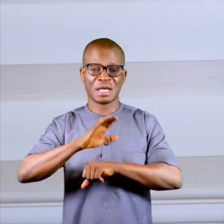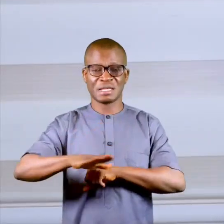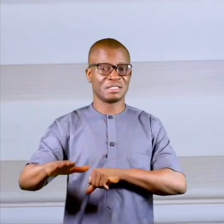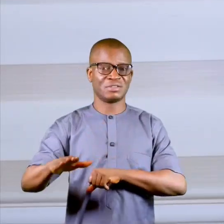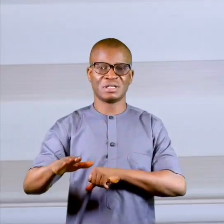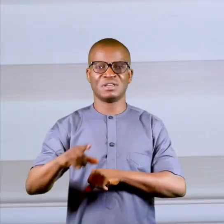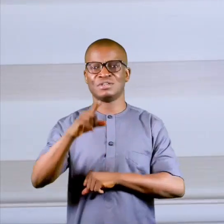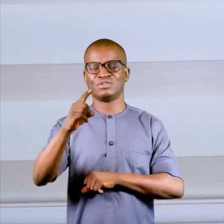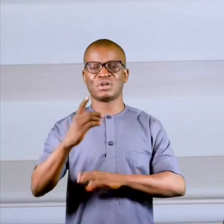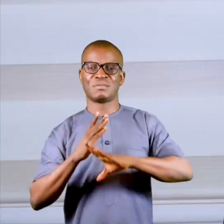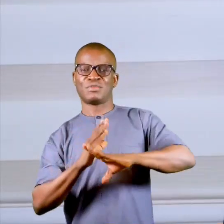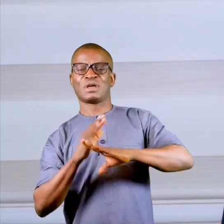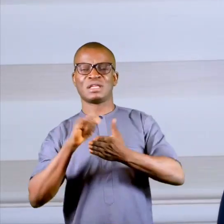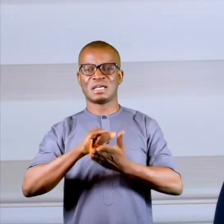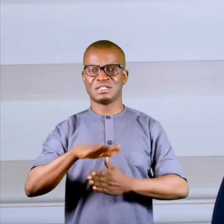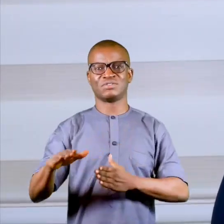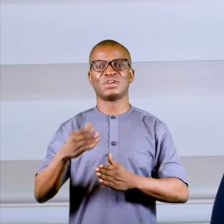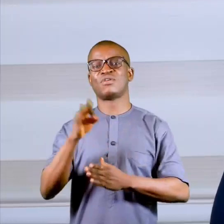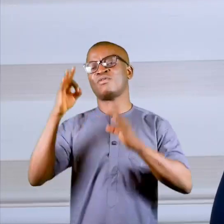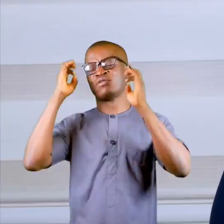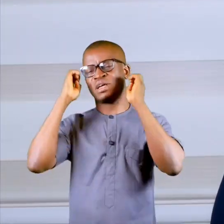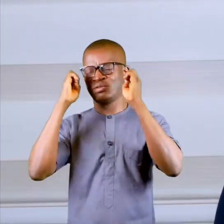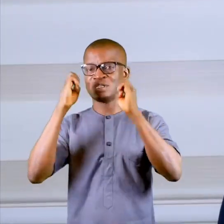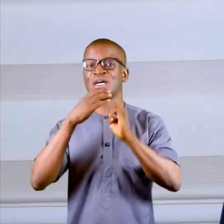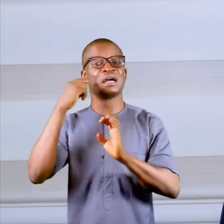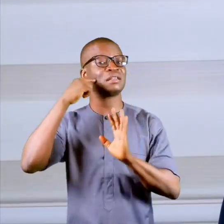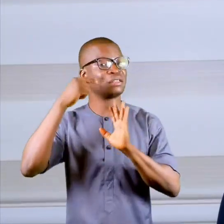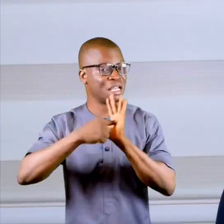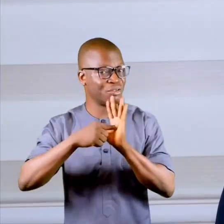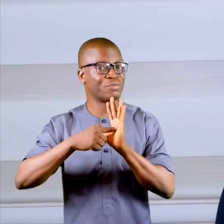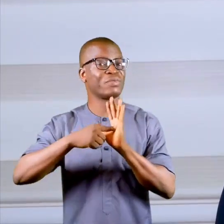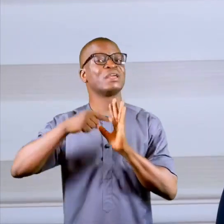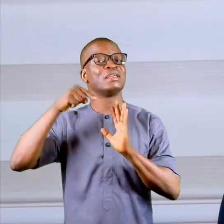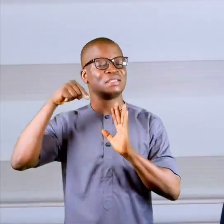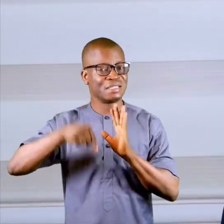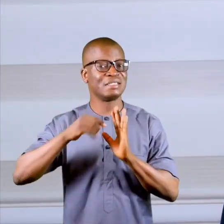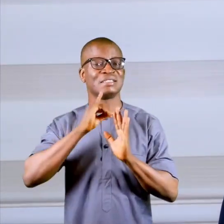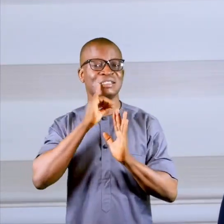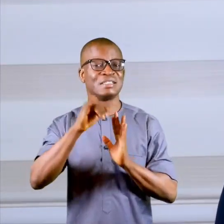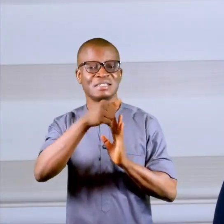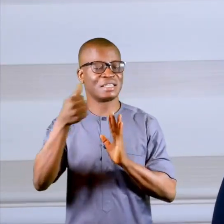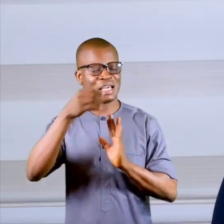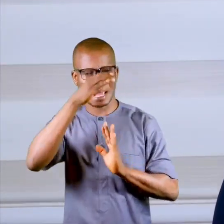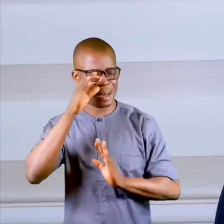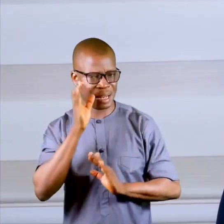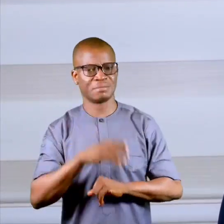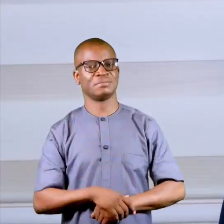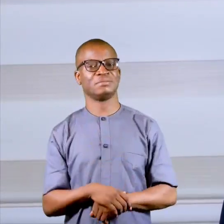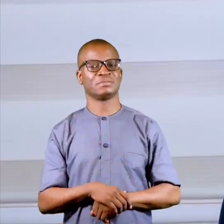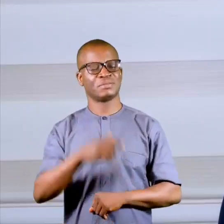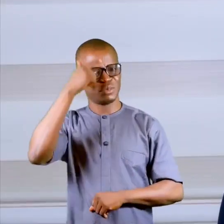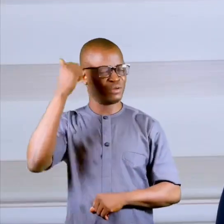not thinking of education. All the child wants is to earn. And it's a crime, because the child is not up to the